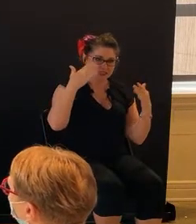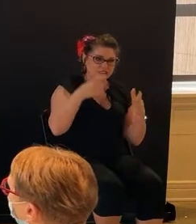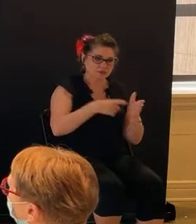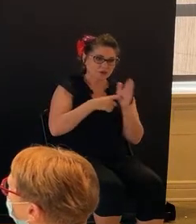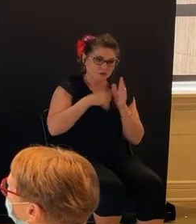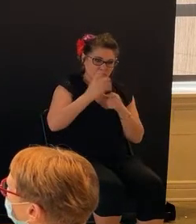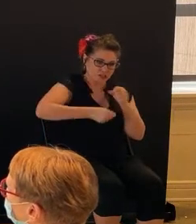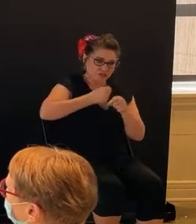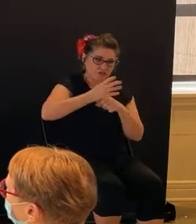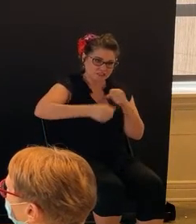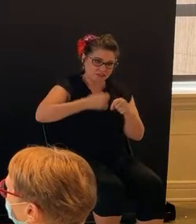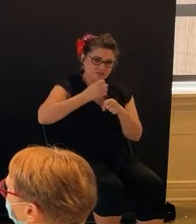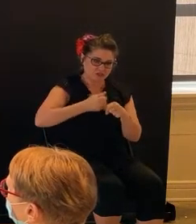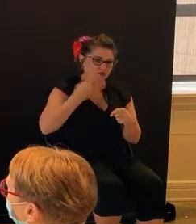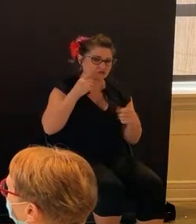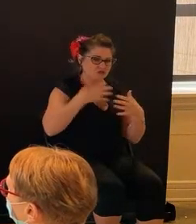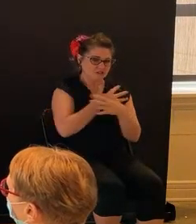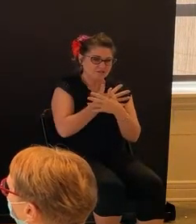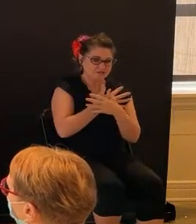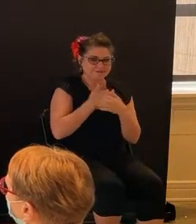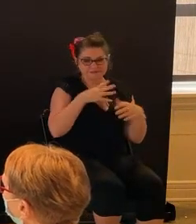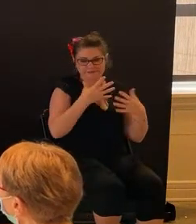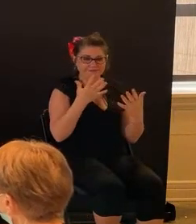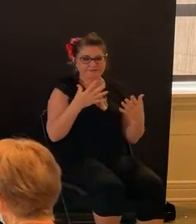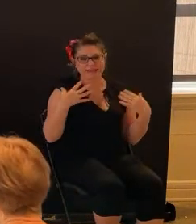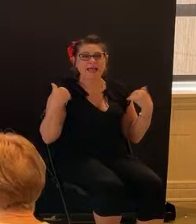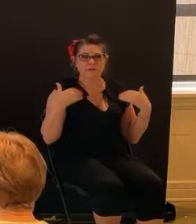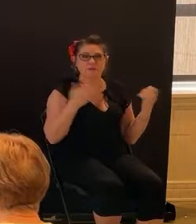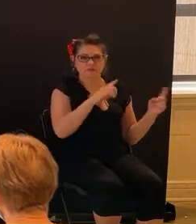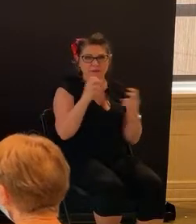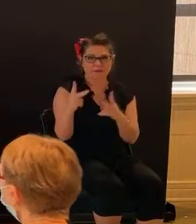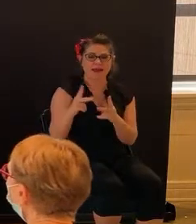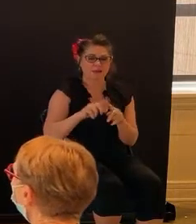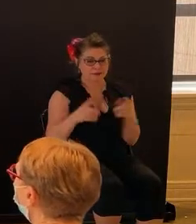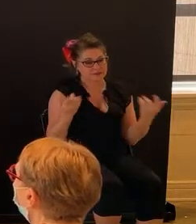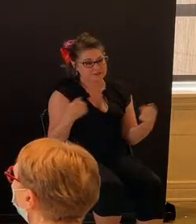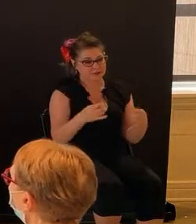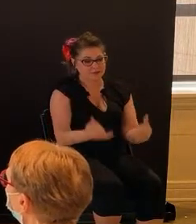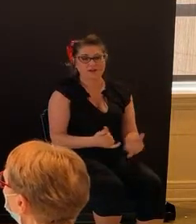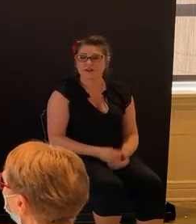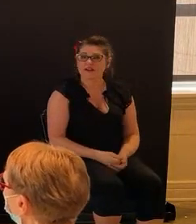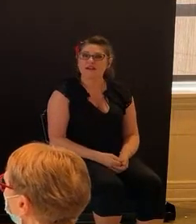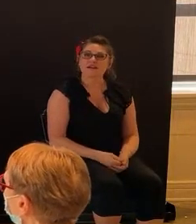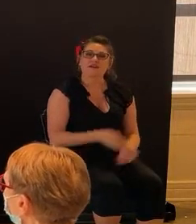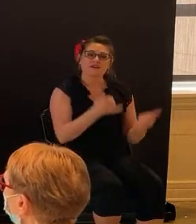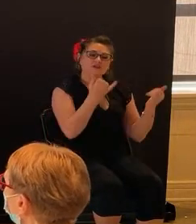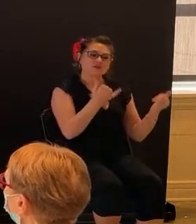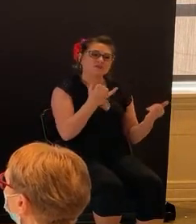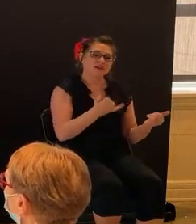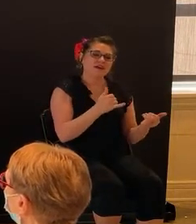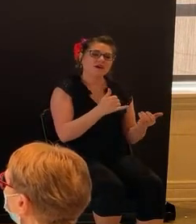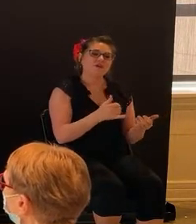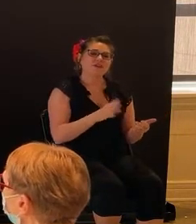of winding down. And so all of that sort of feeds into the story of Mount St.